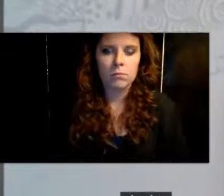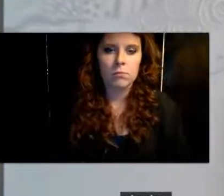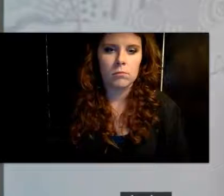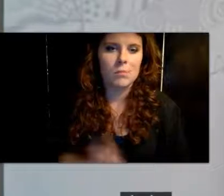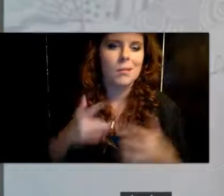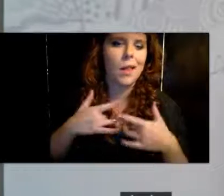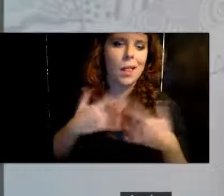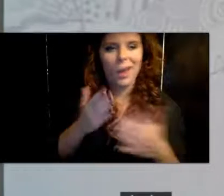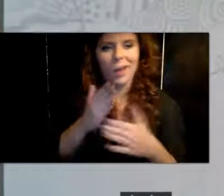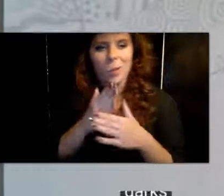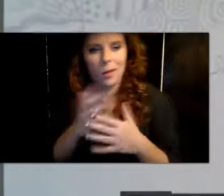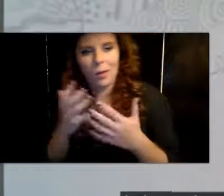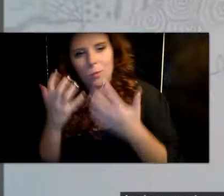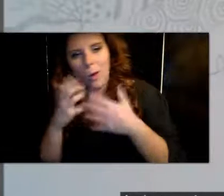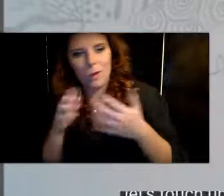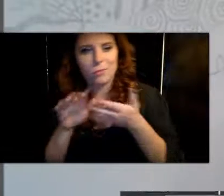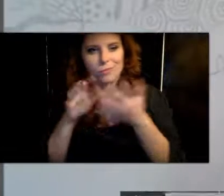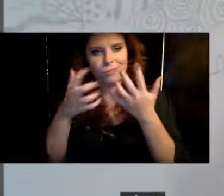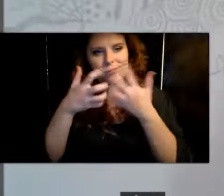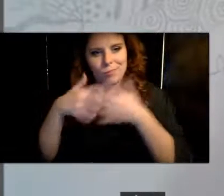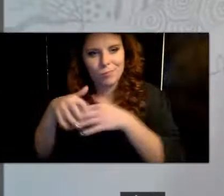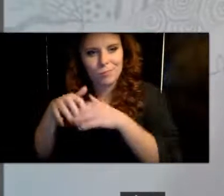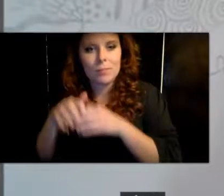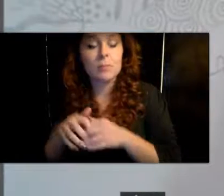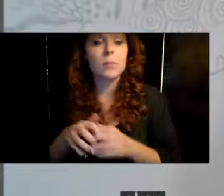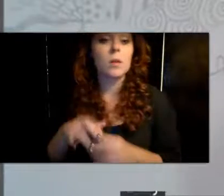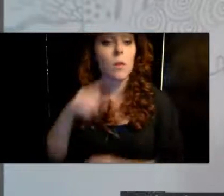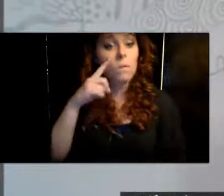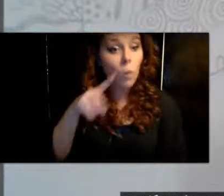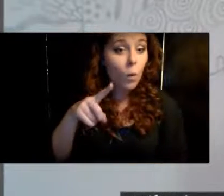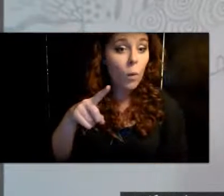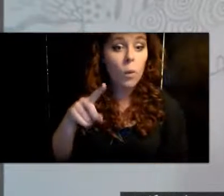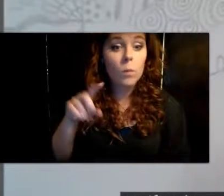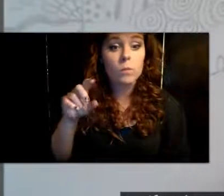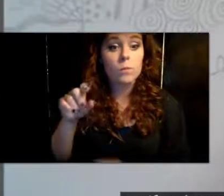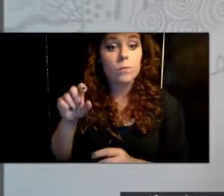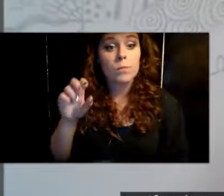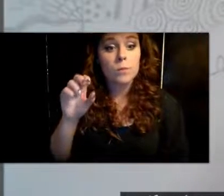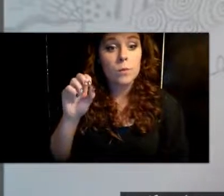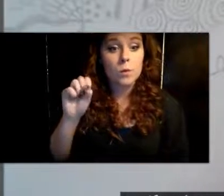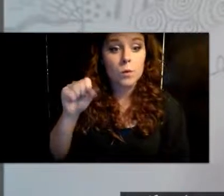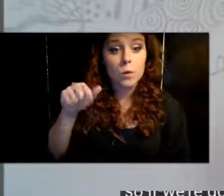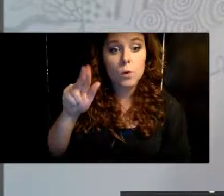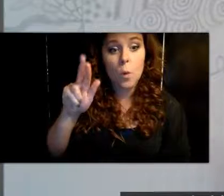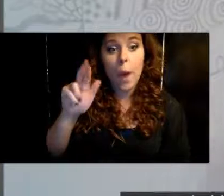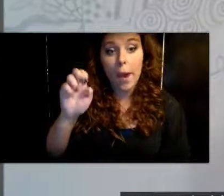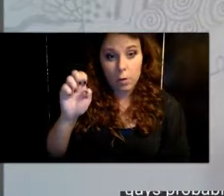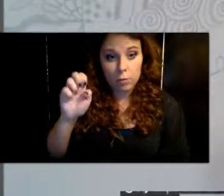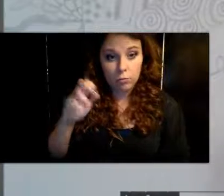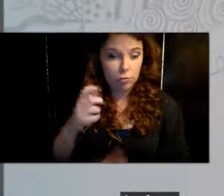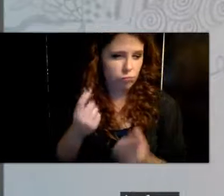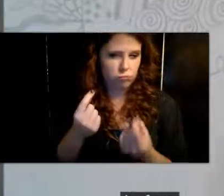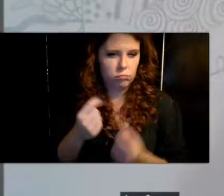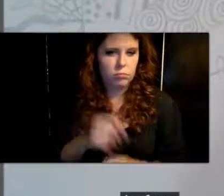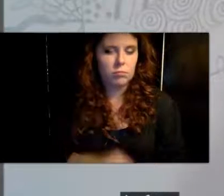Let's touch up that corner a little bit. Okay, so if we're going to do a square, and you guys probably have tried to do these before,